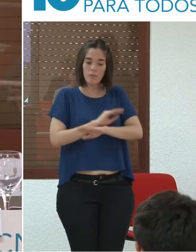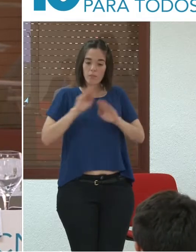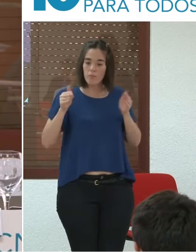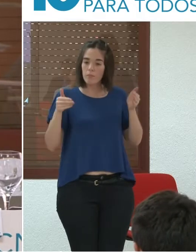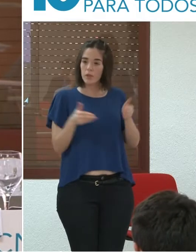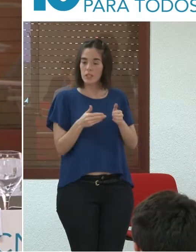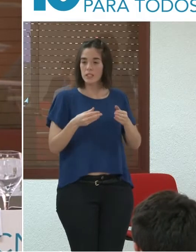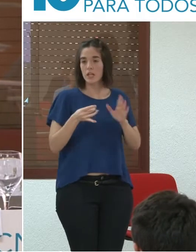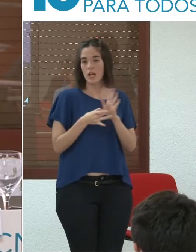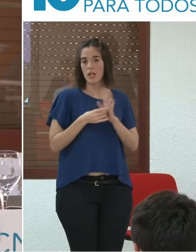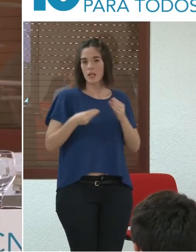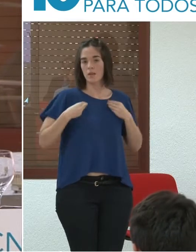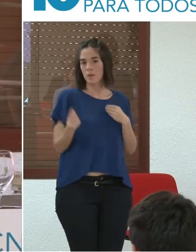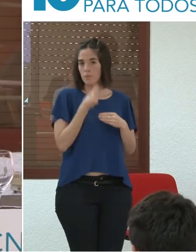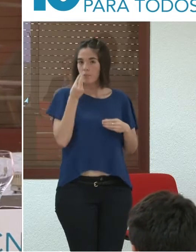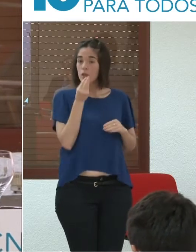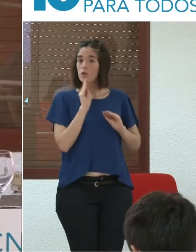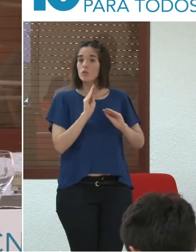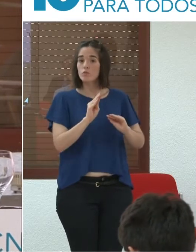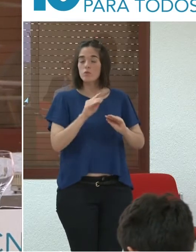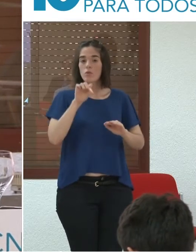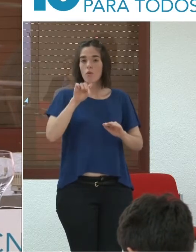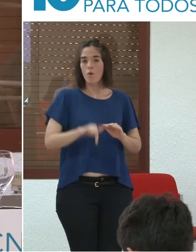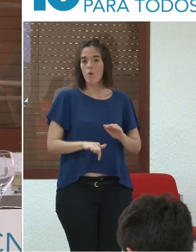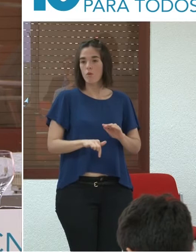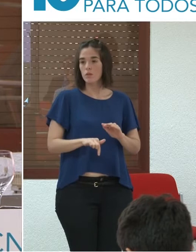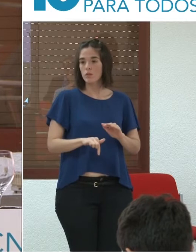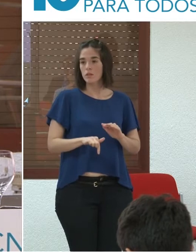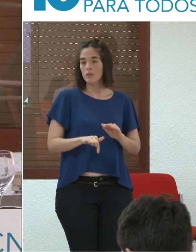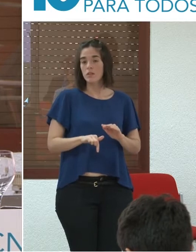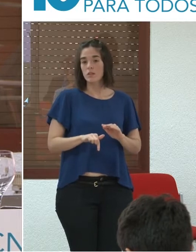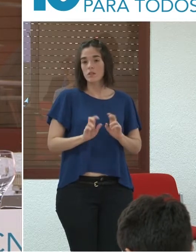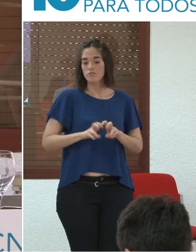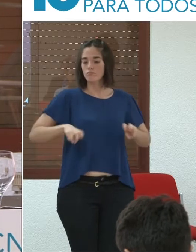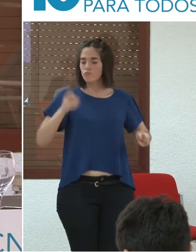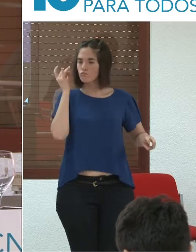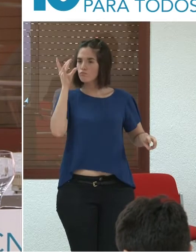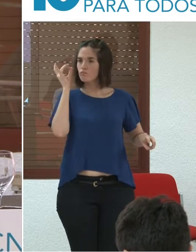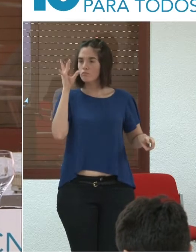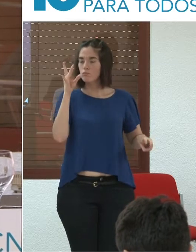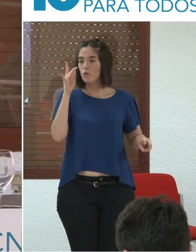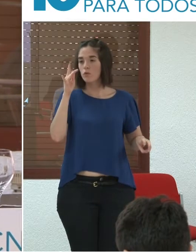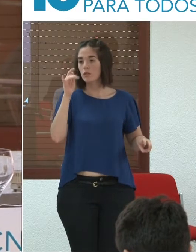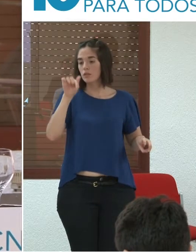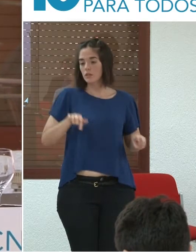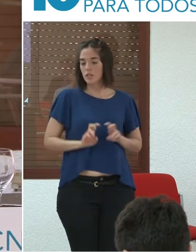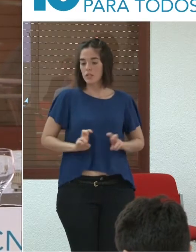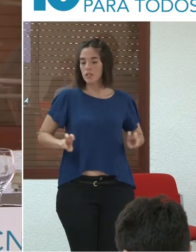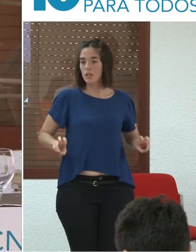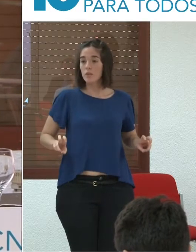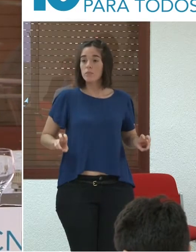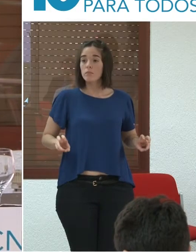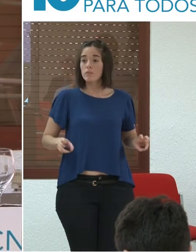talking mejorar la about calidad de vida. prosthetics used to Hoy improve the quality contamos of life of the patient. con unos Today we ponentes have en la